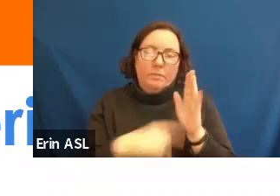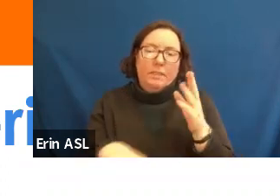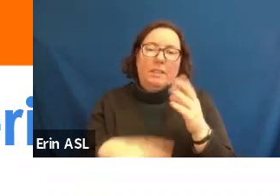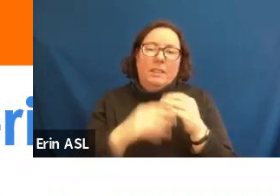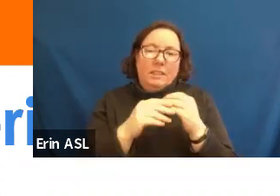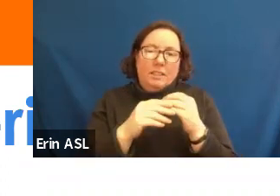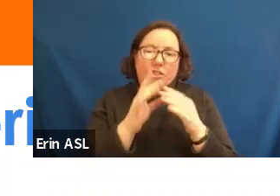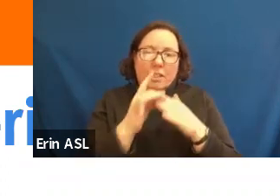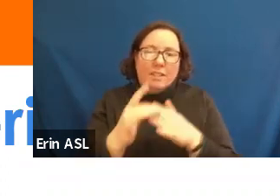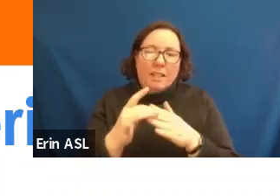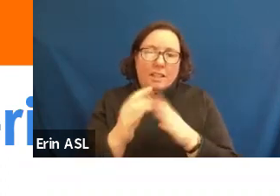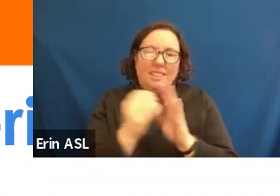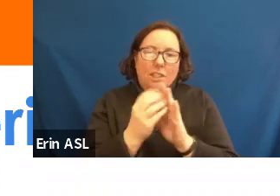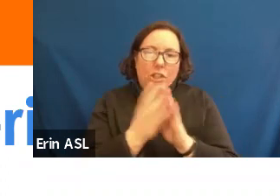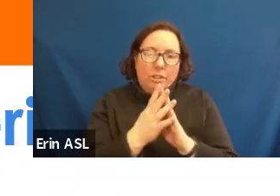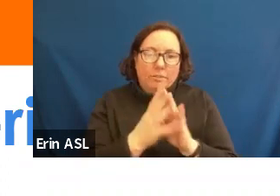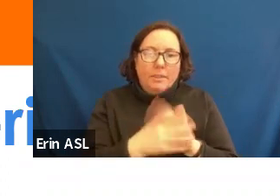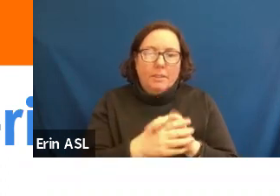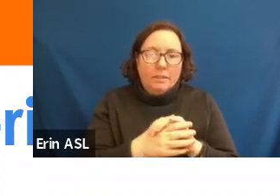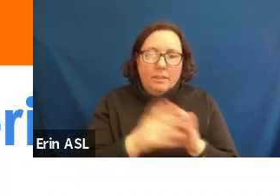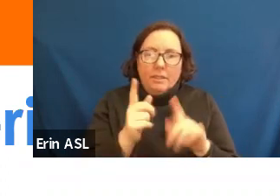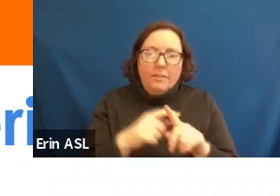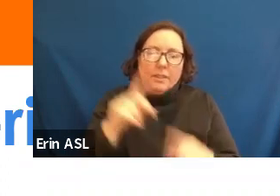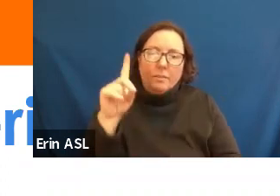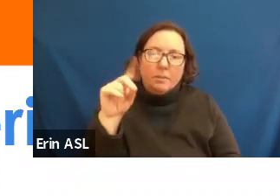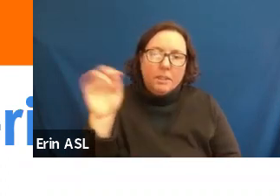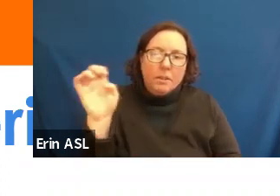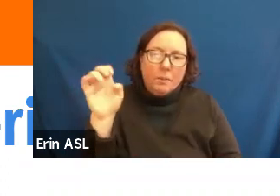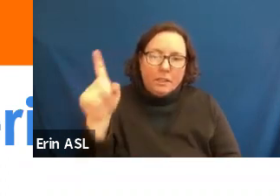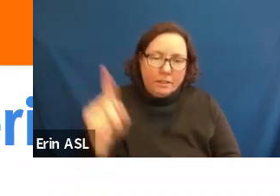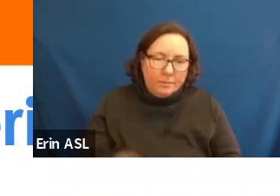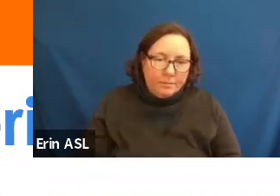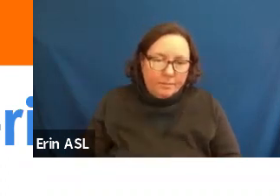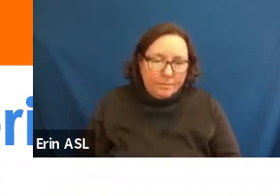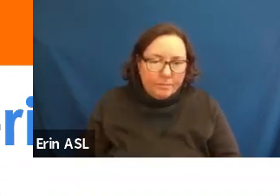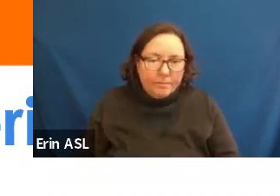additional guidance documents from the Department of Education.